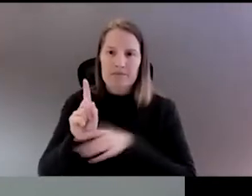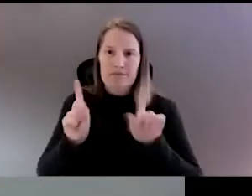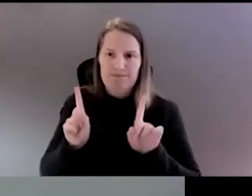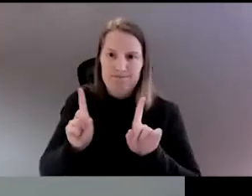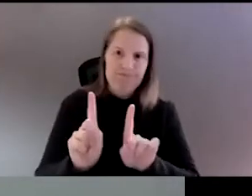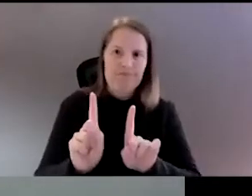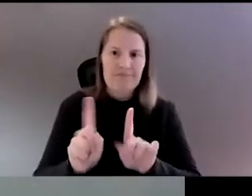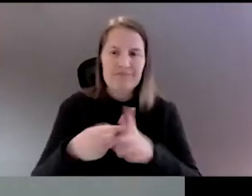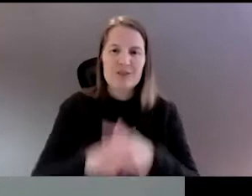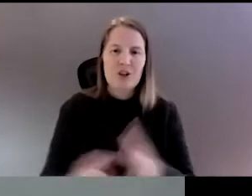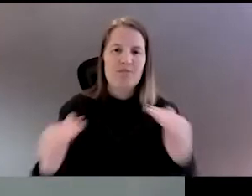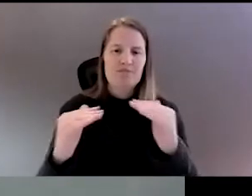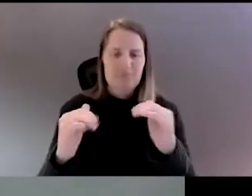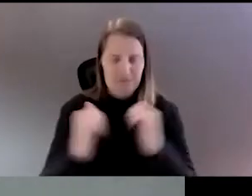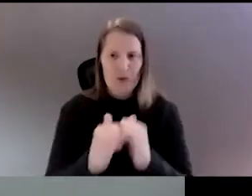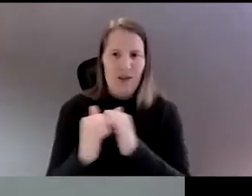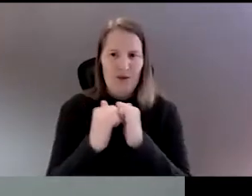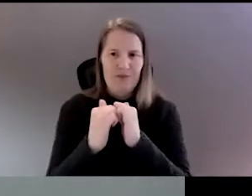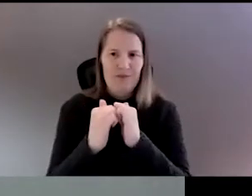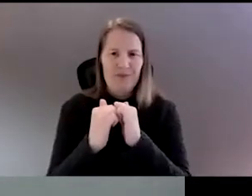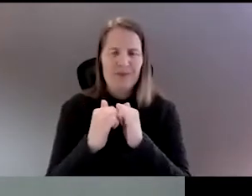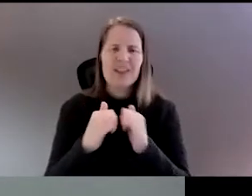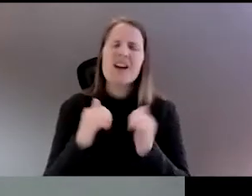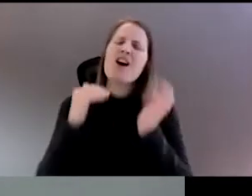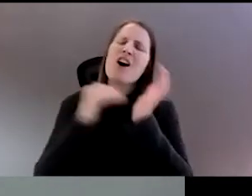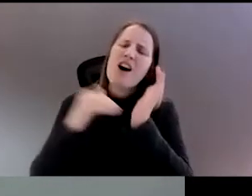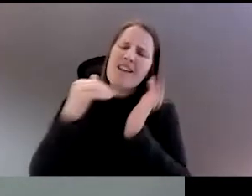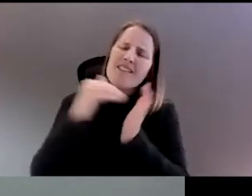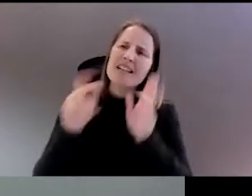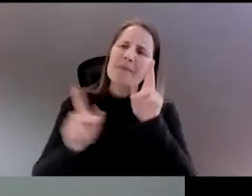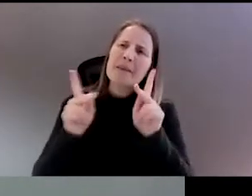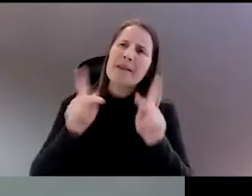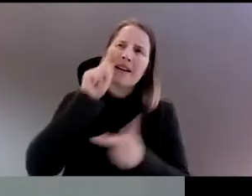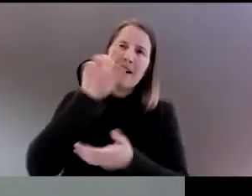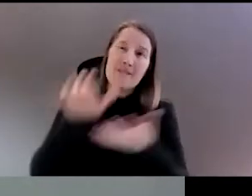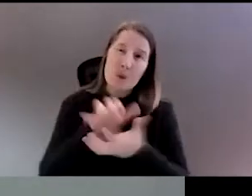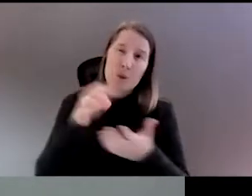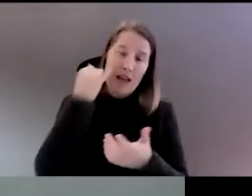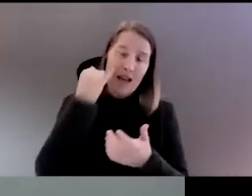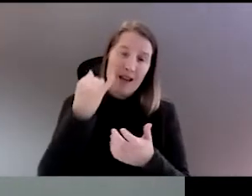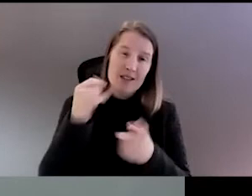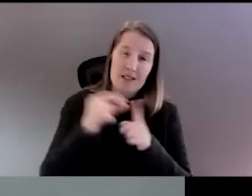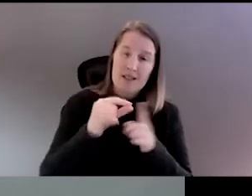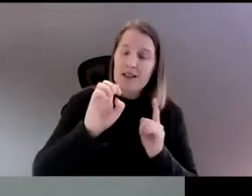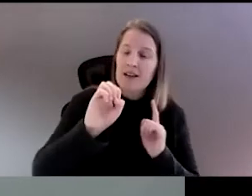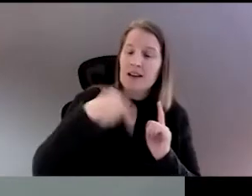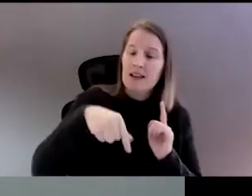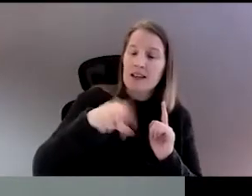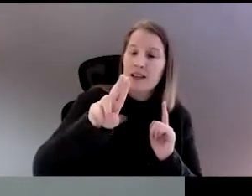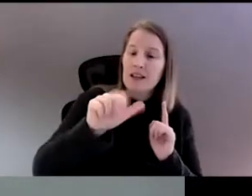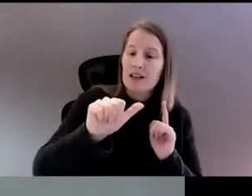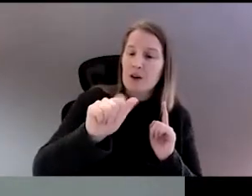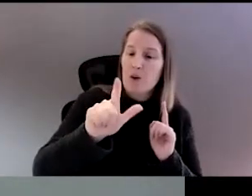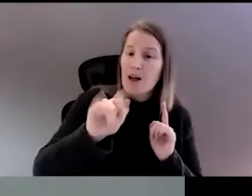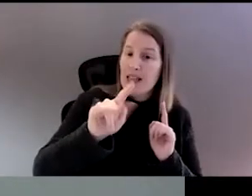of times it's confused with equality. And people think equity and equality are